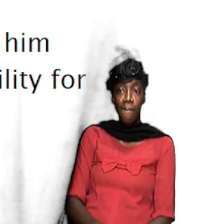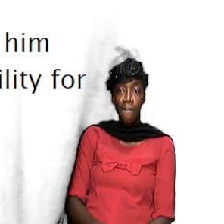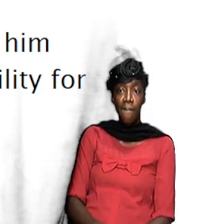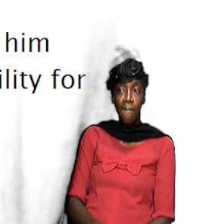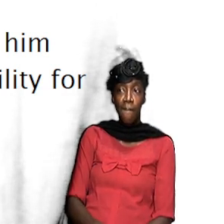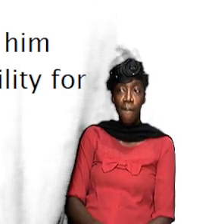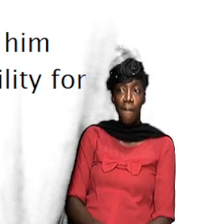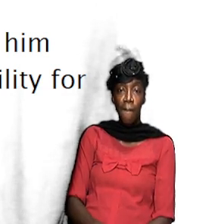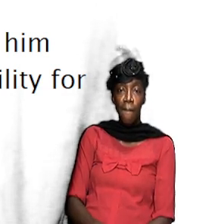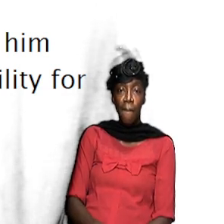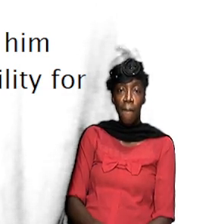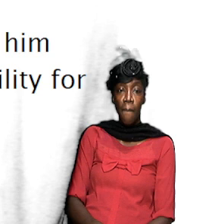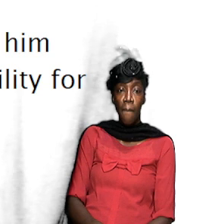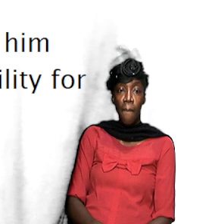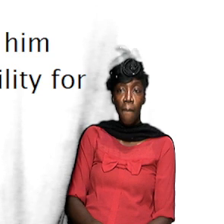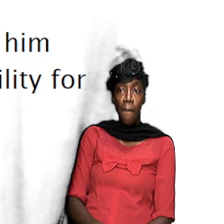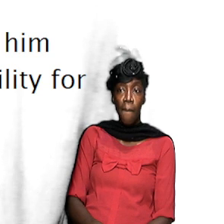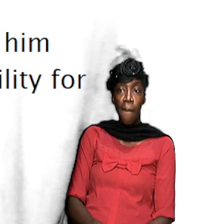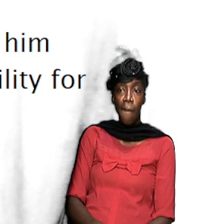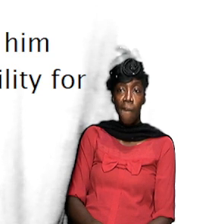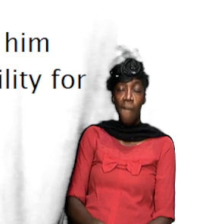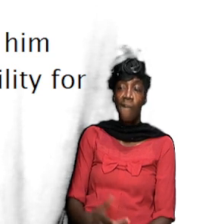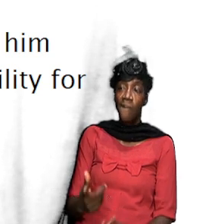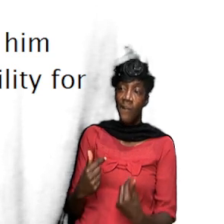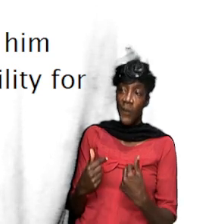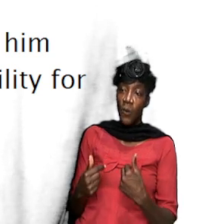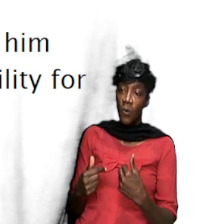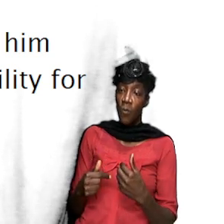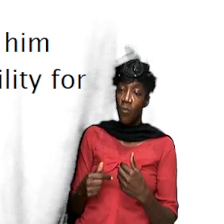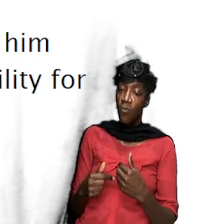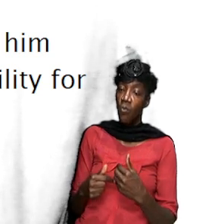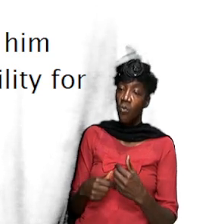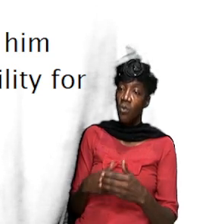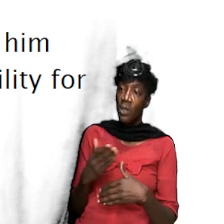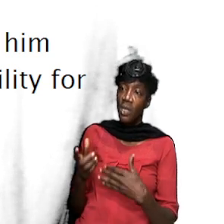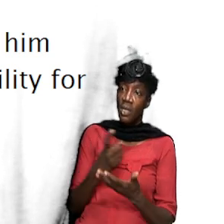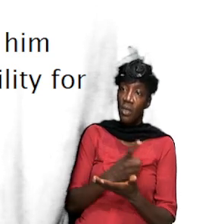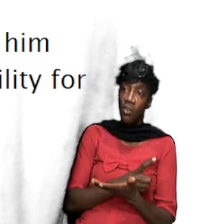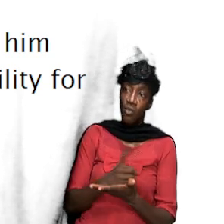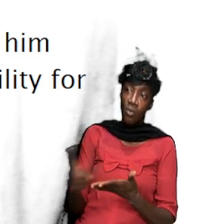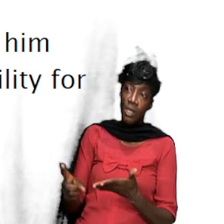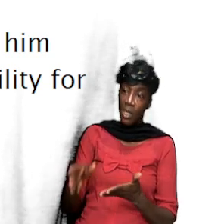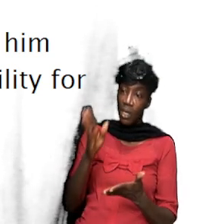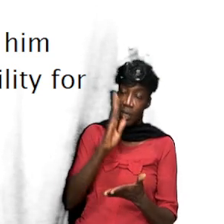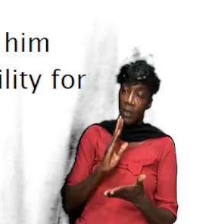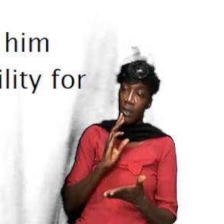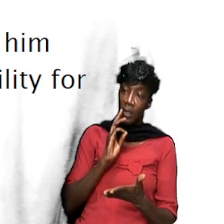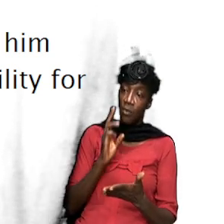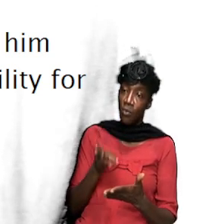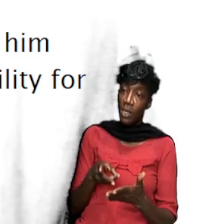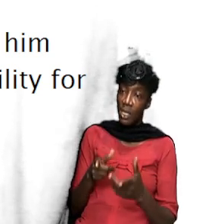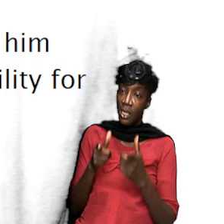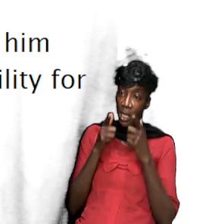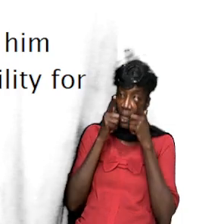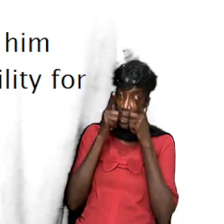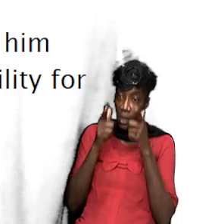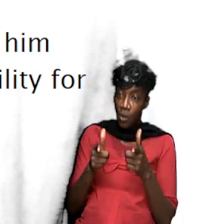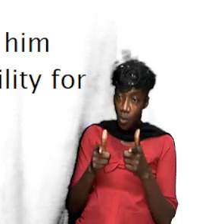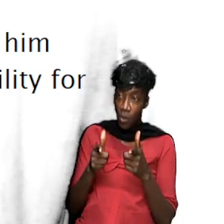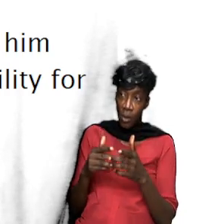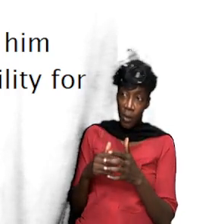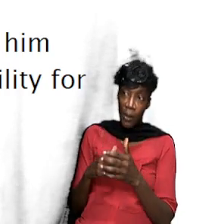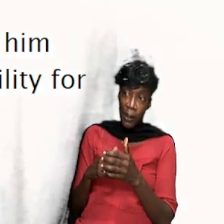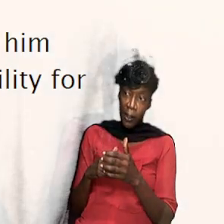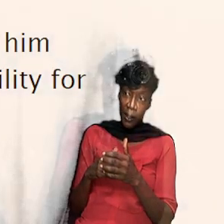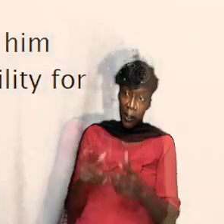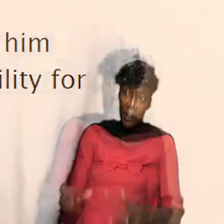And we are going to come back next week, God's willing, and we are going to look at